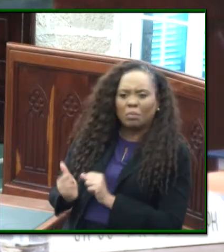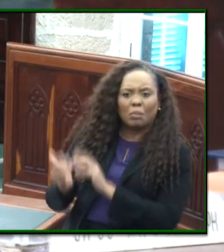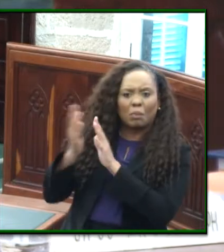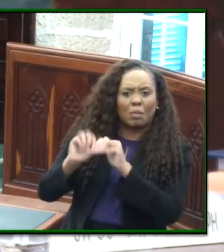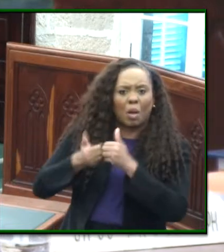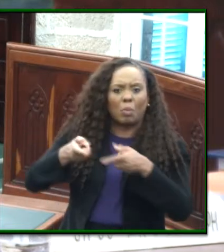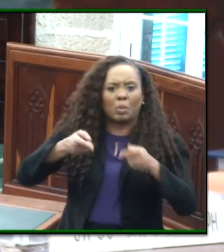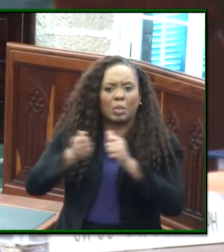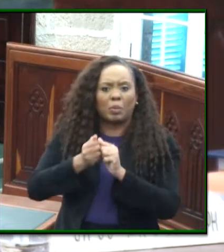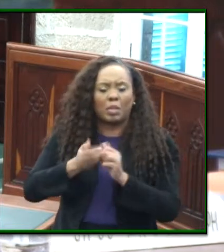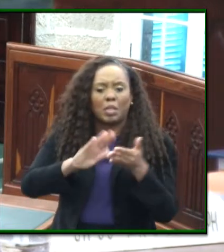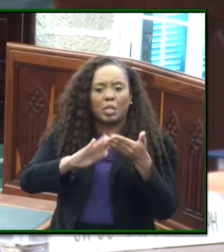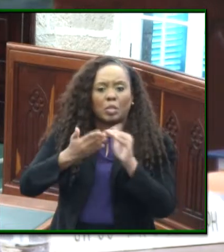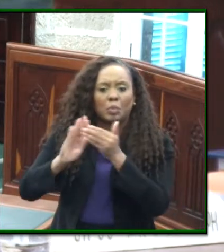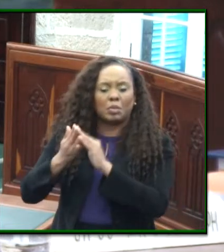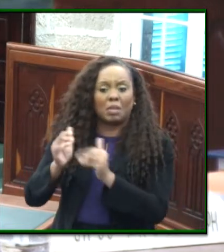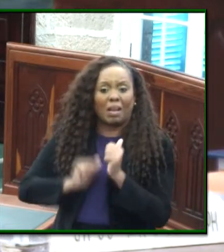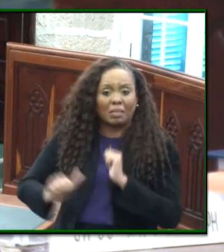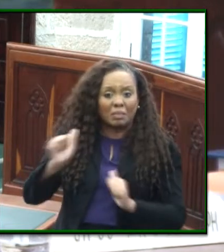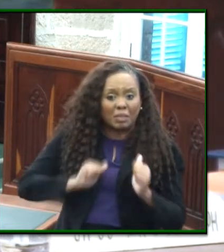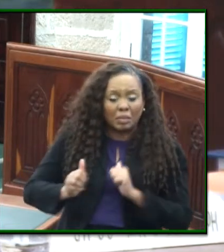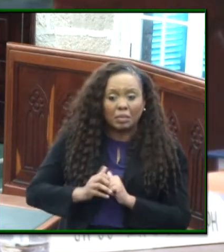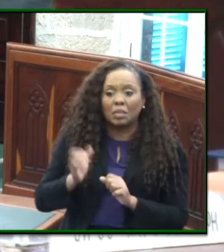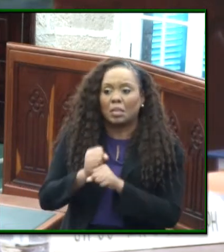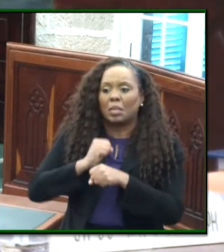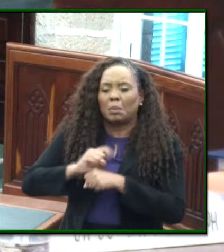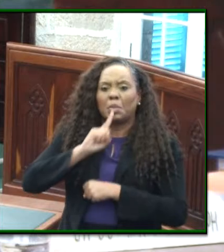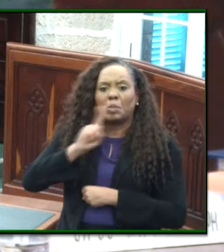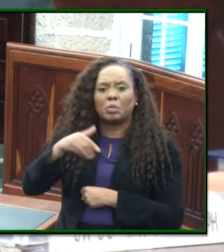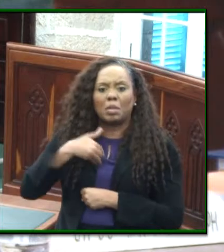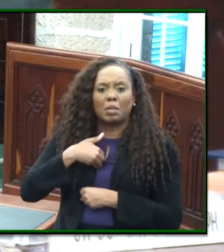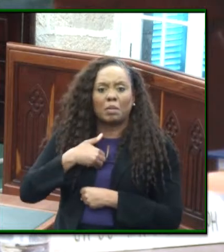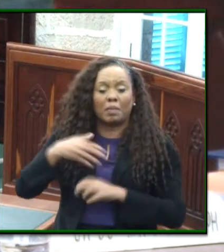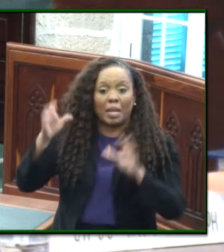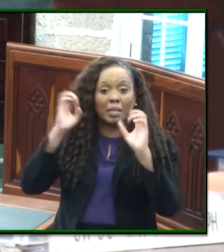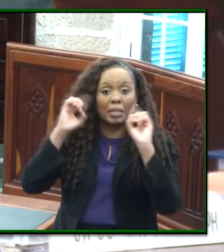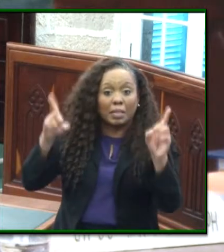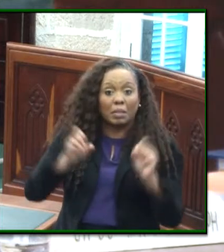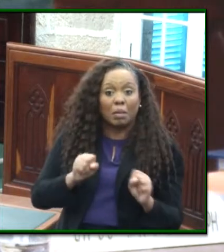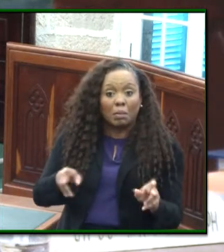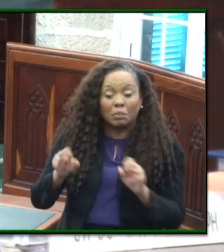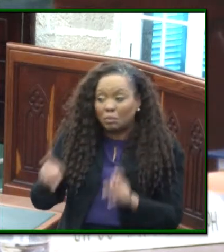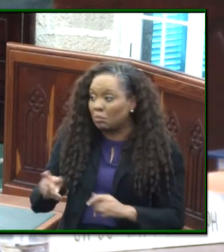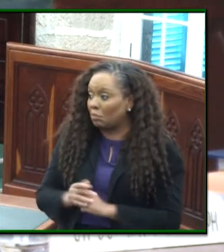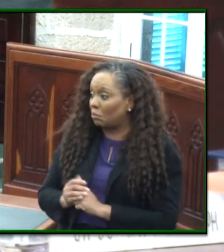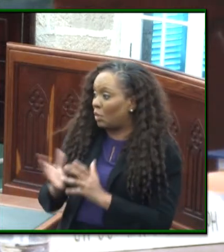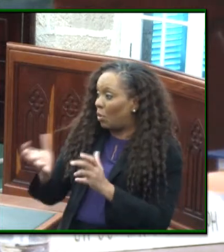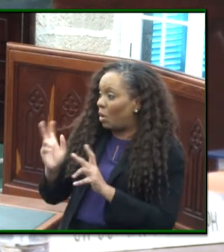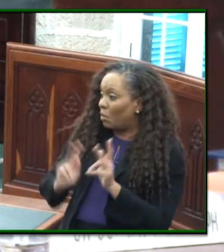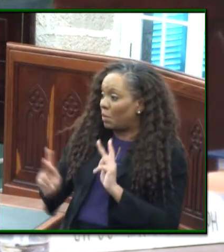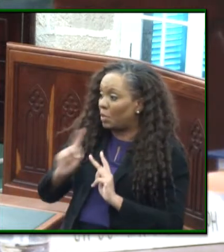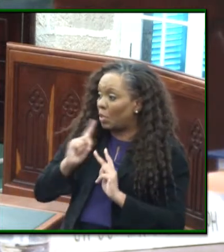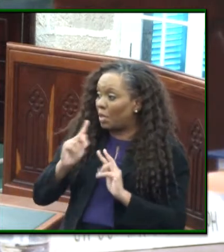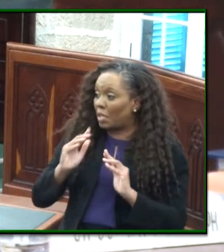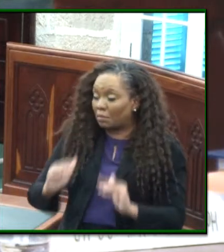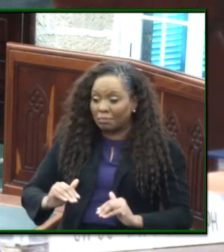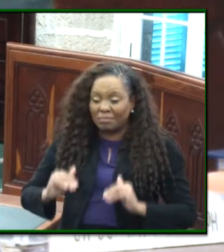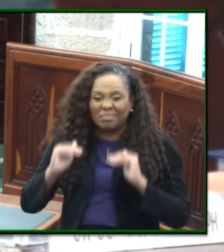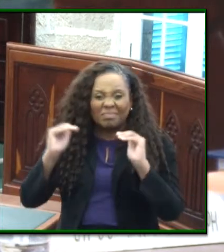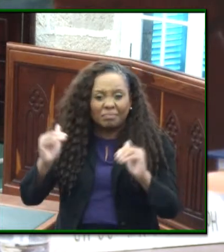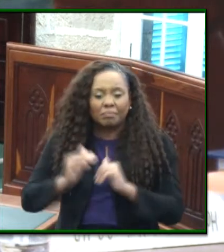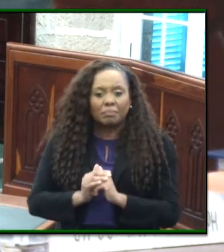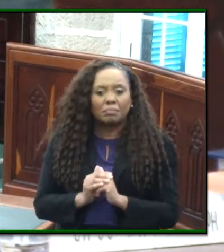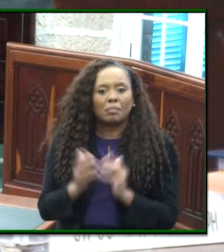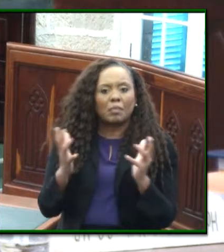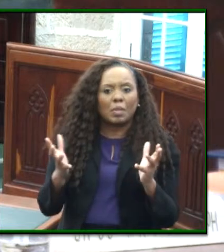community activities, you make sure that you have educational opportunities to lift people from where they are and to give them a different avenue, show